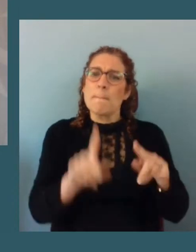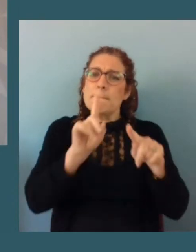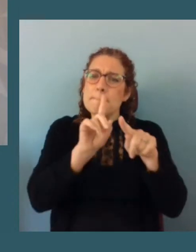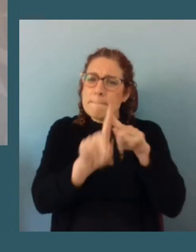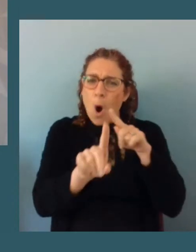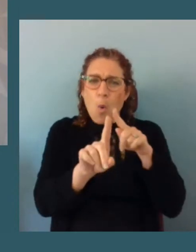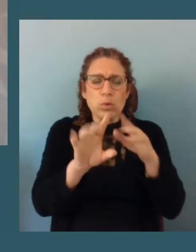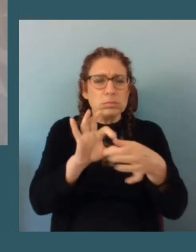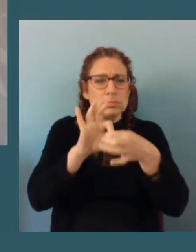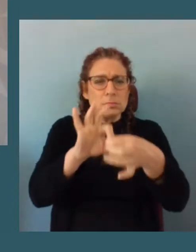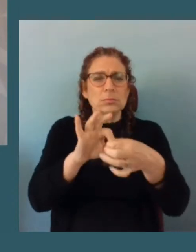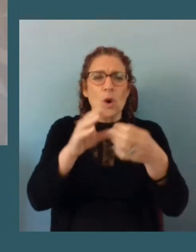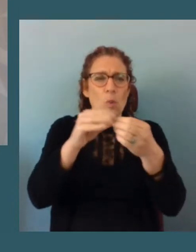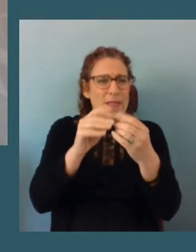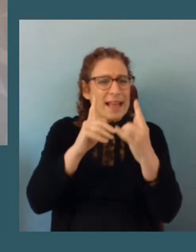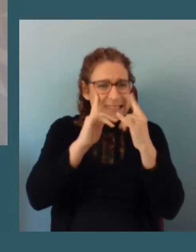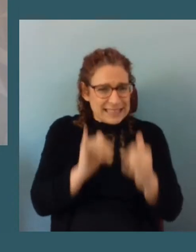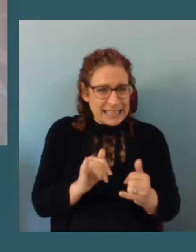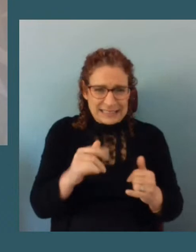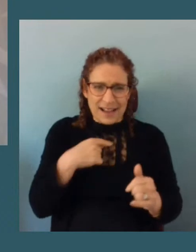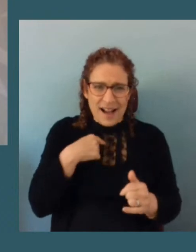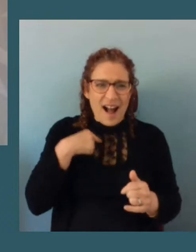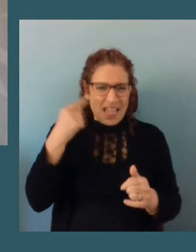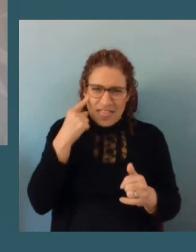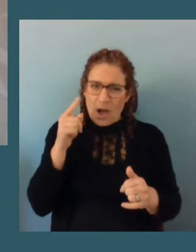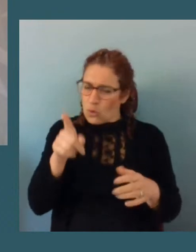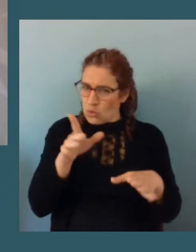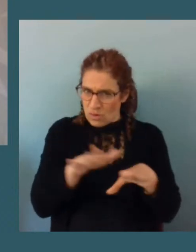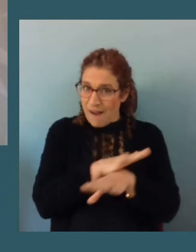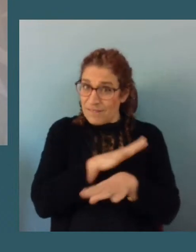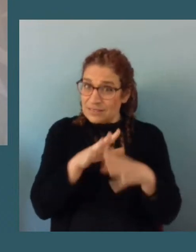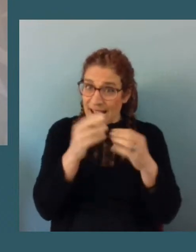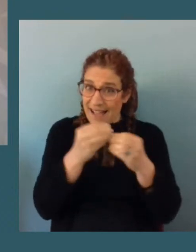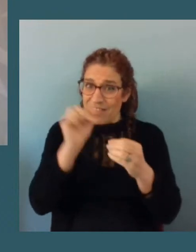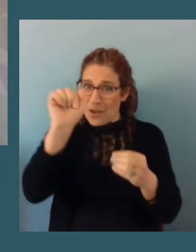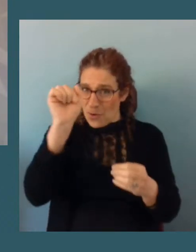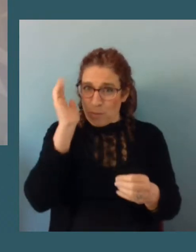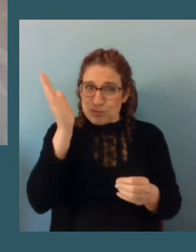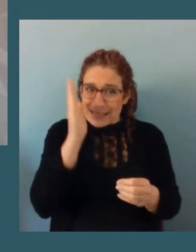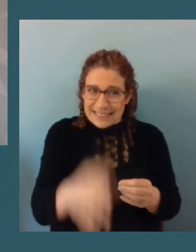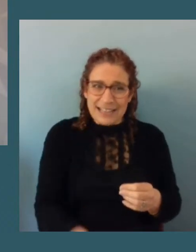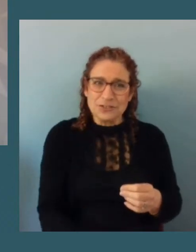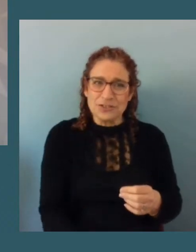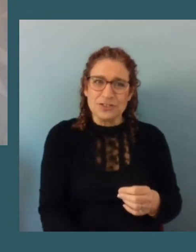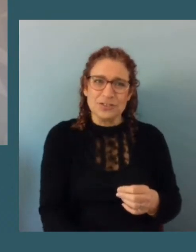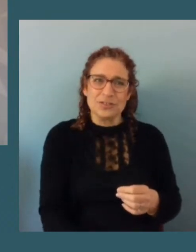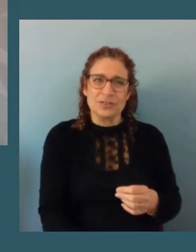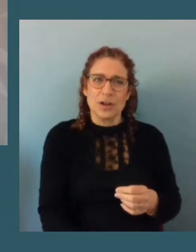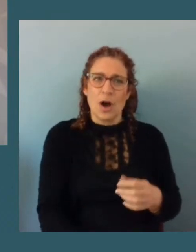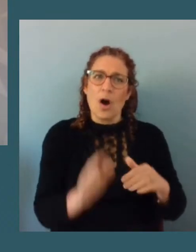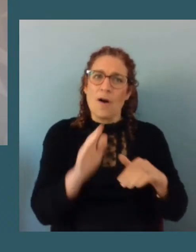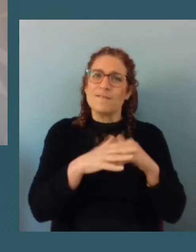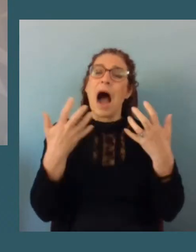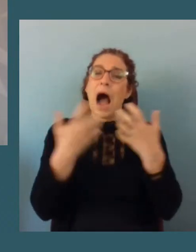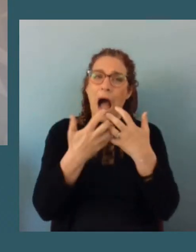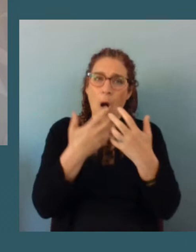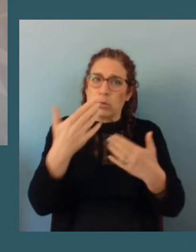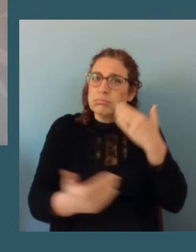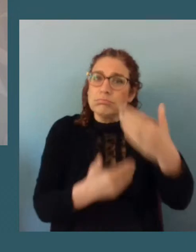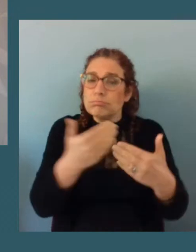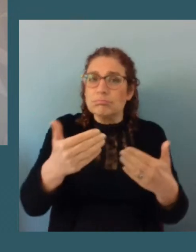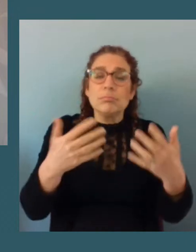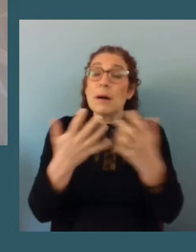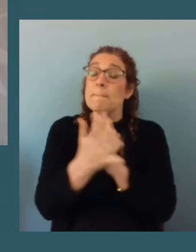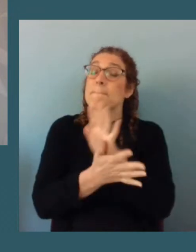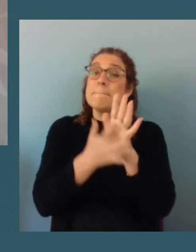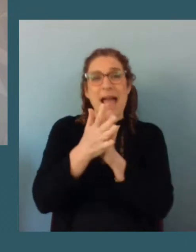of testing, and I think you covered it quite well in your presentation of how to move forward with that. So the take-home